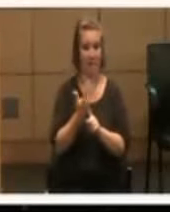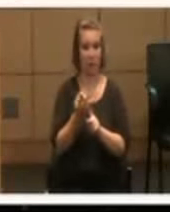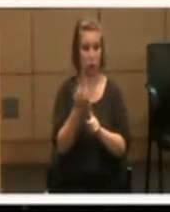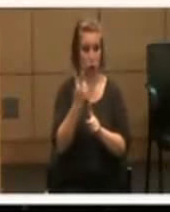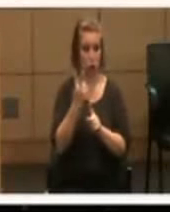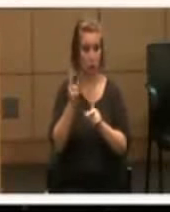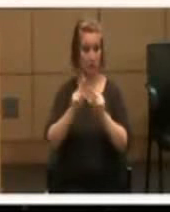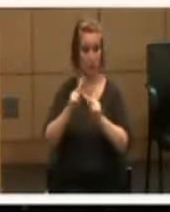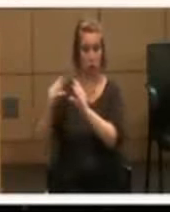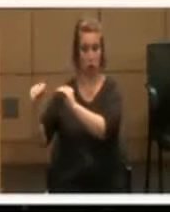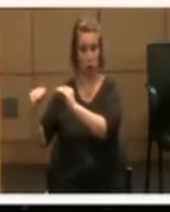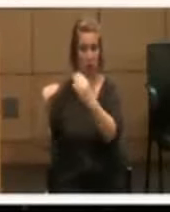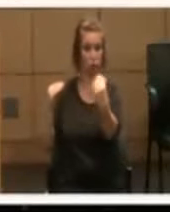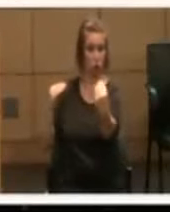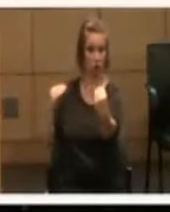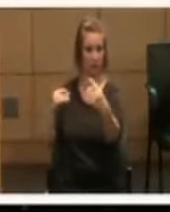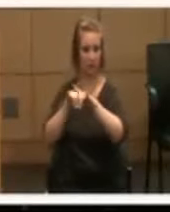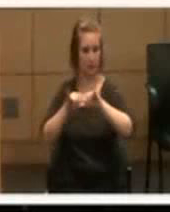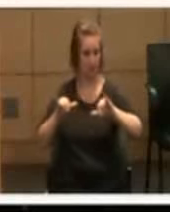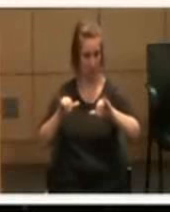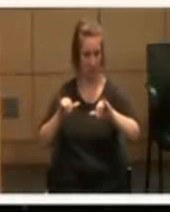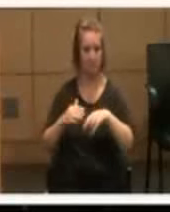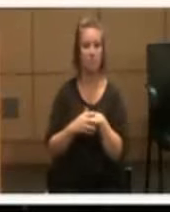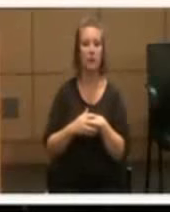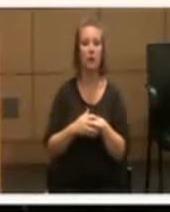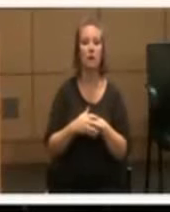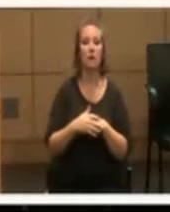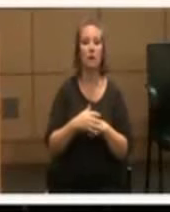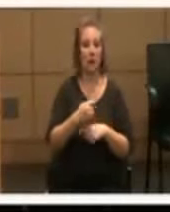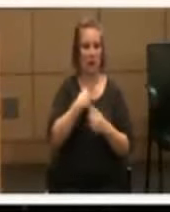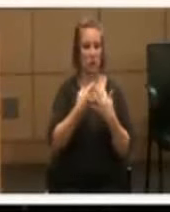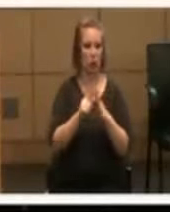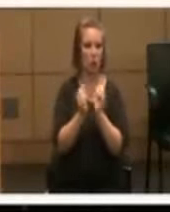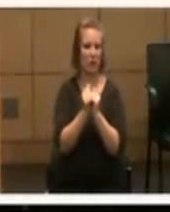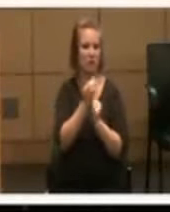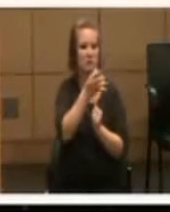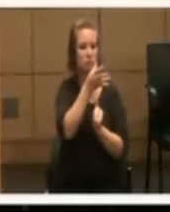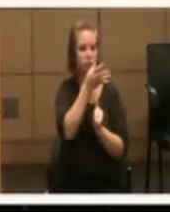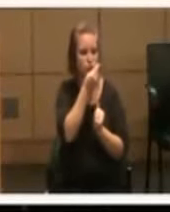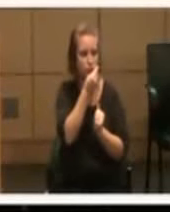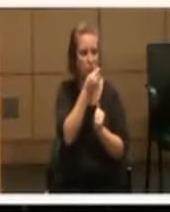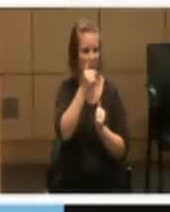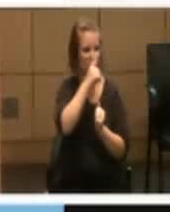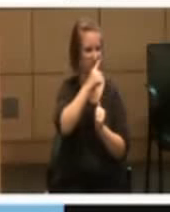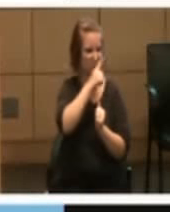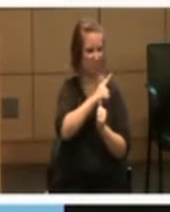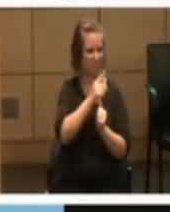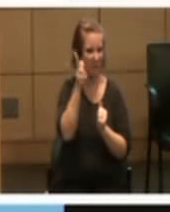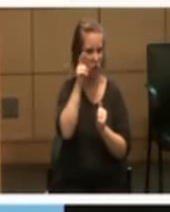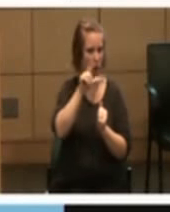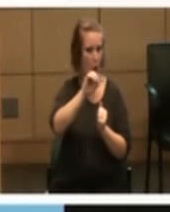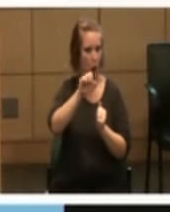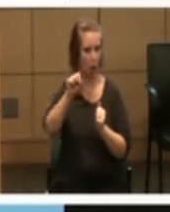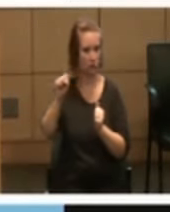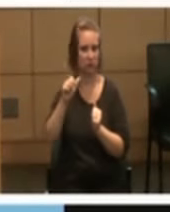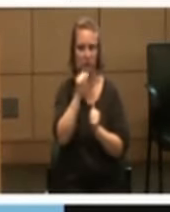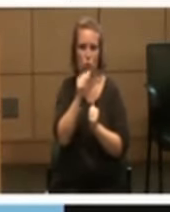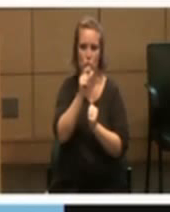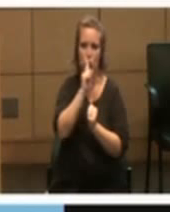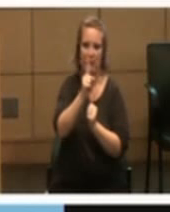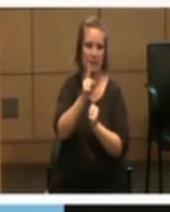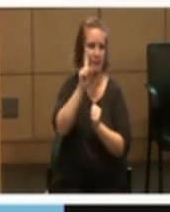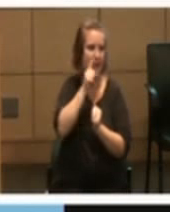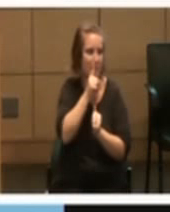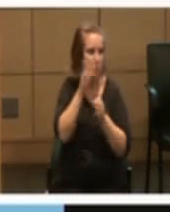masker in the background. And I started with the simulated hearing loss because I wanted to see what the results were there, and